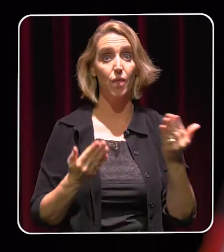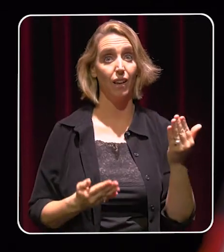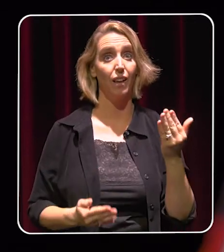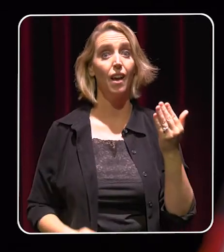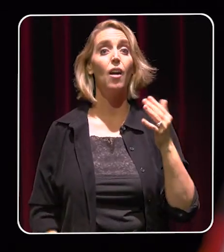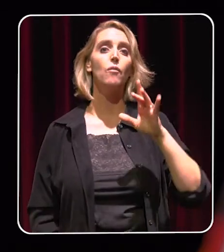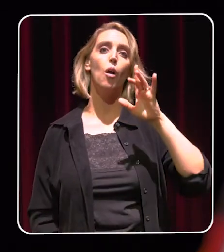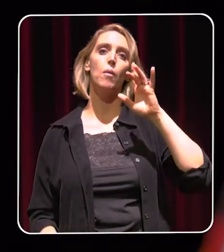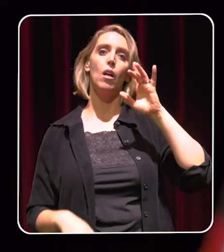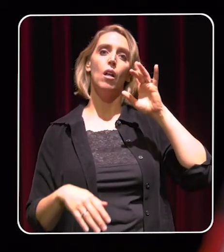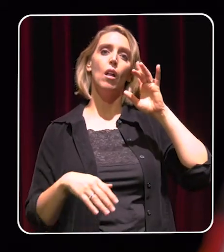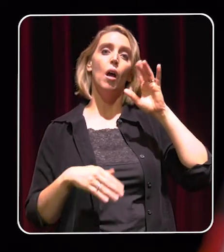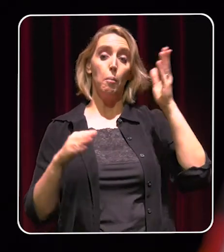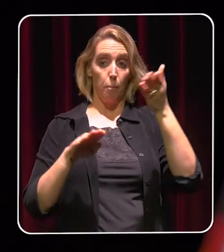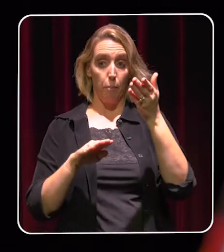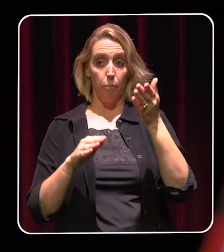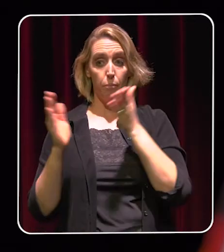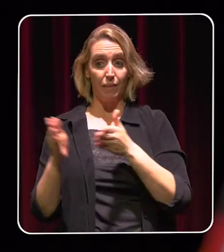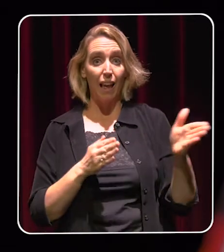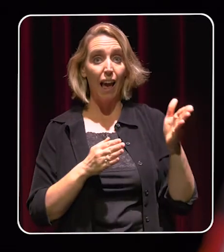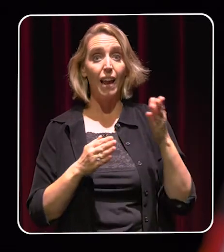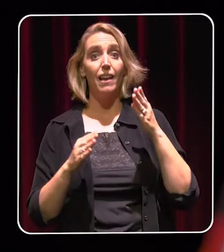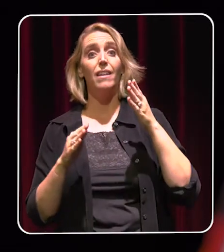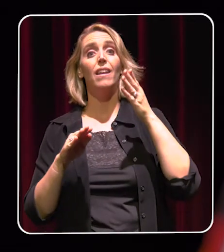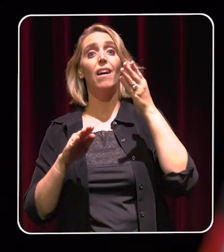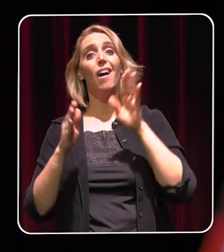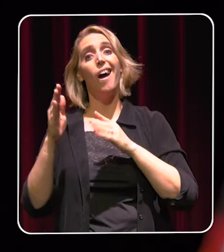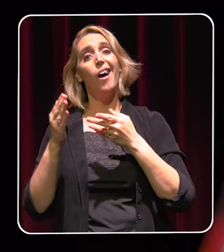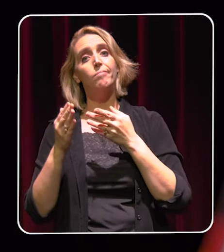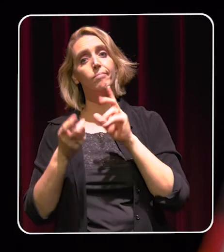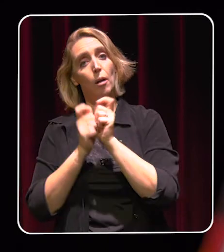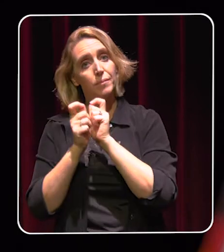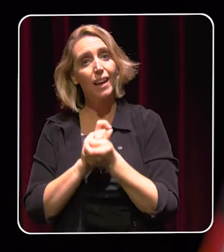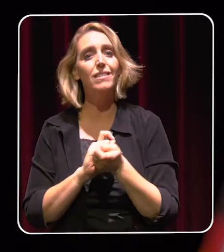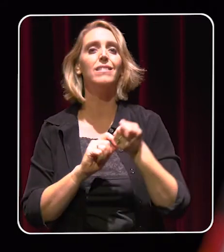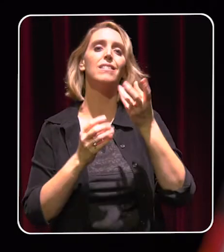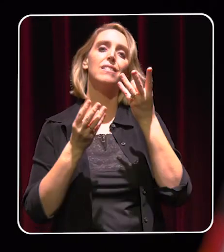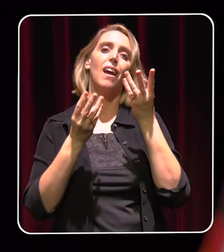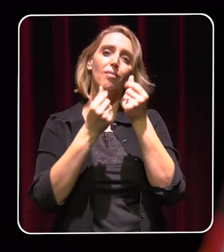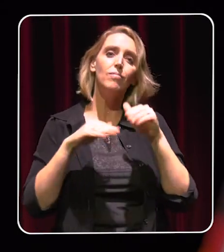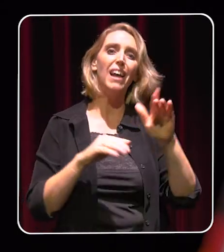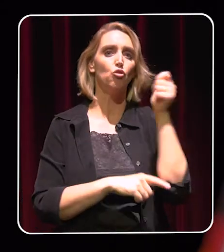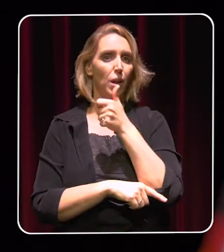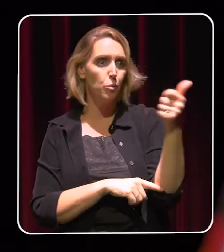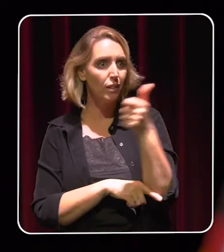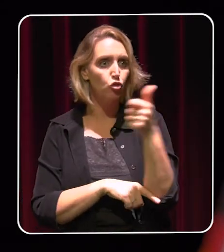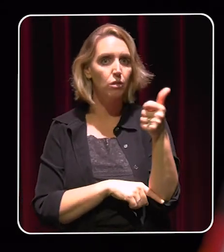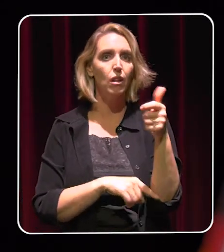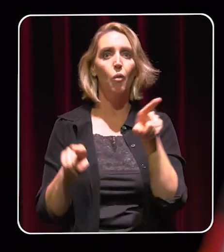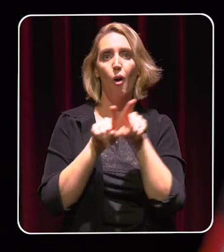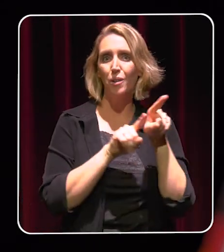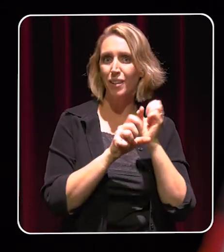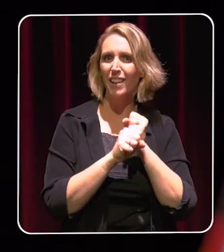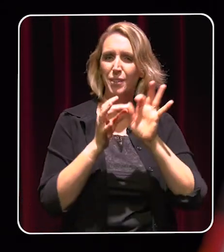from comprehensive plan updates and land development regulations to transportation and neighborhood initiatives. And we